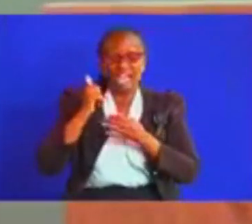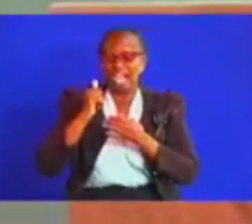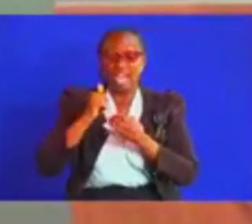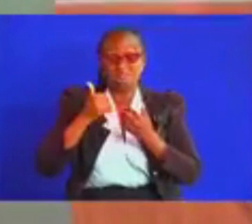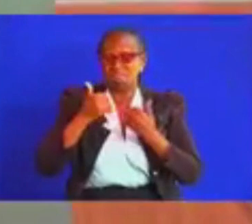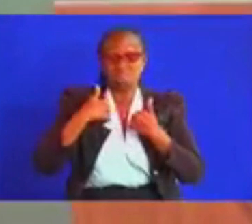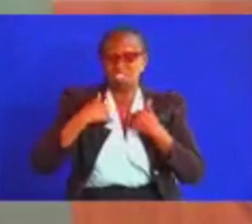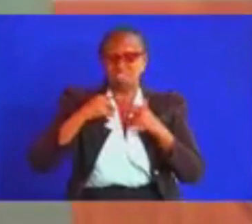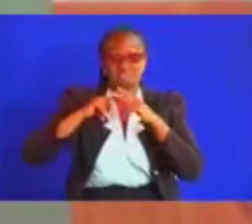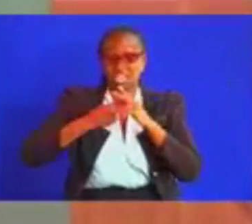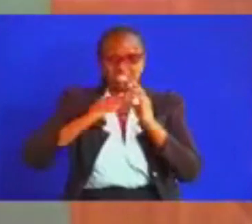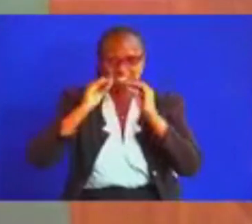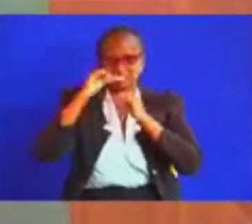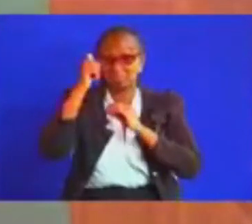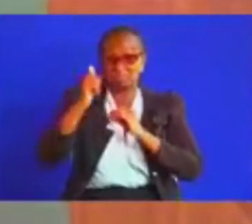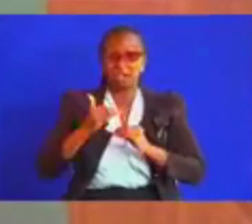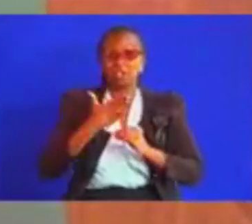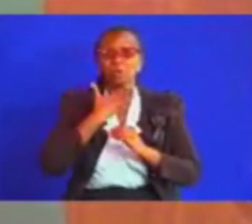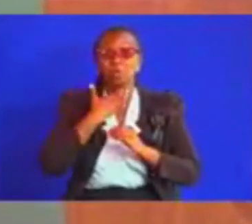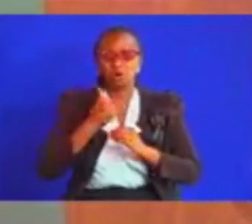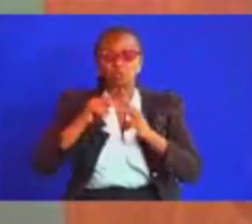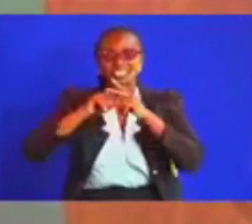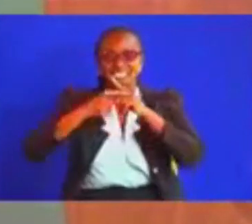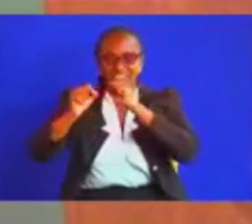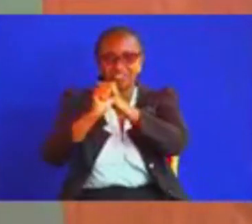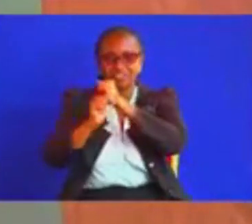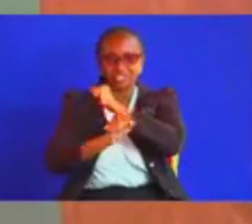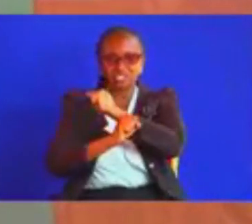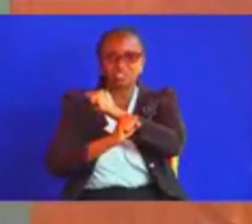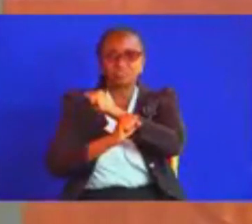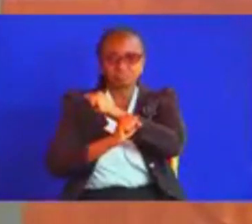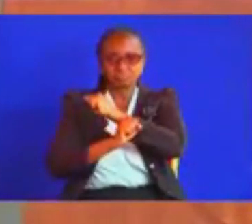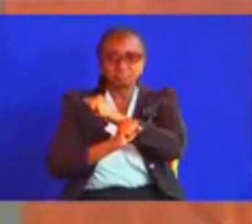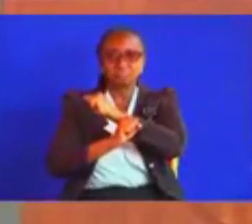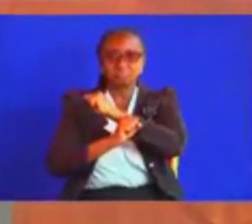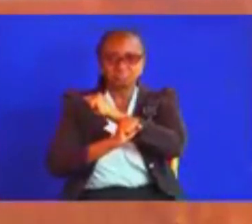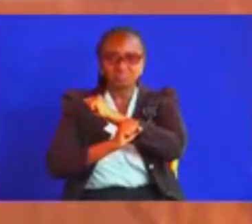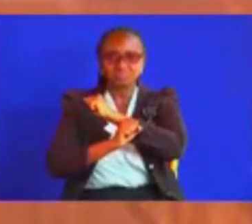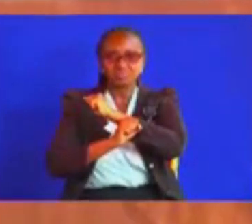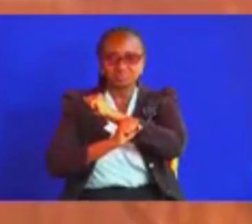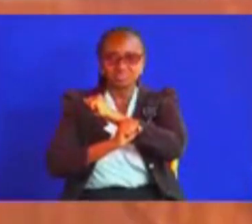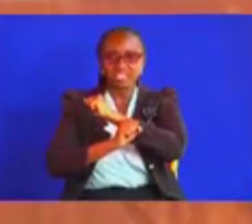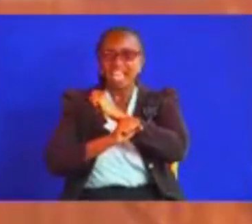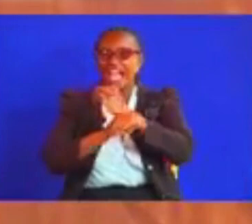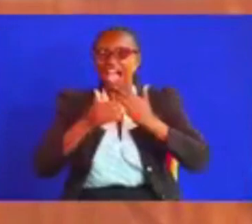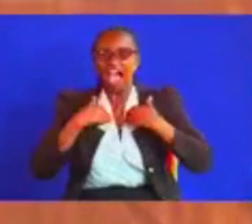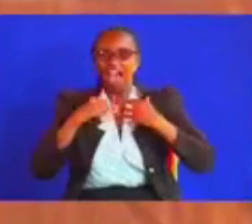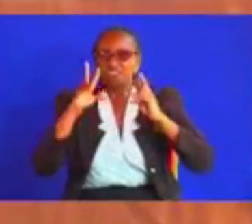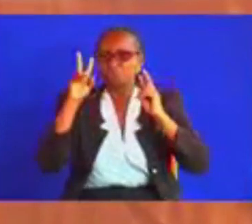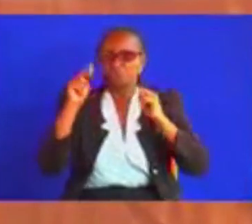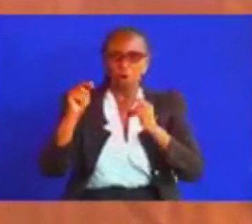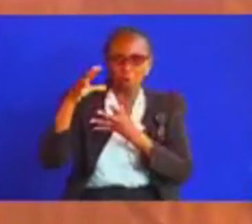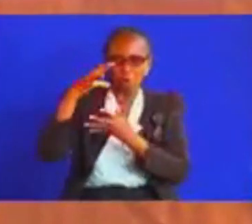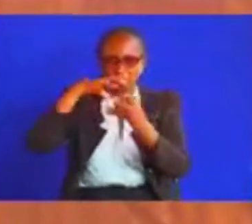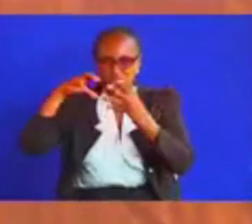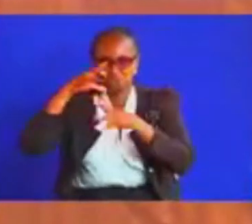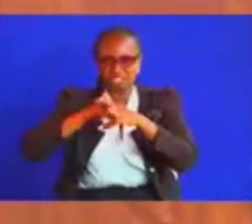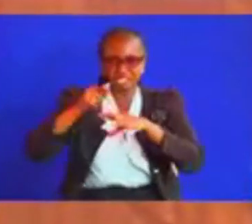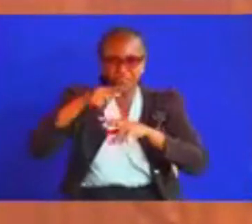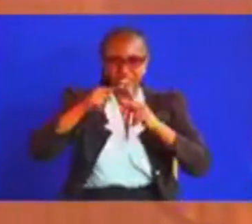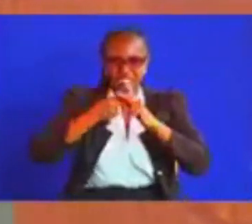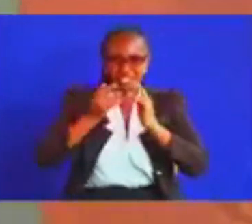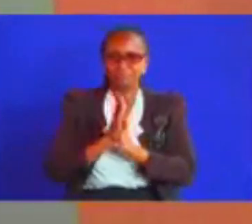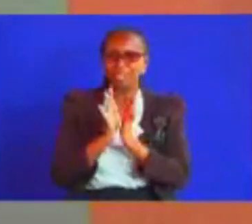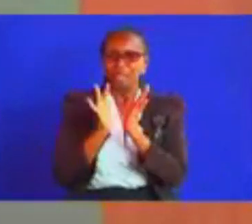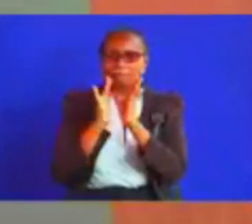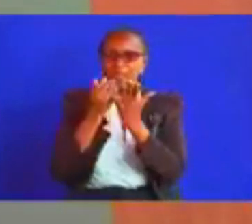my teaching. I just need us to have a foundation so that there's no controversy by the time we start. The Bible says,